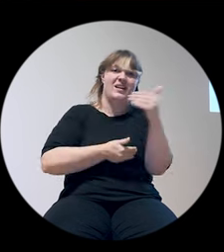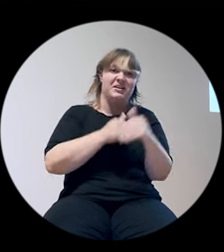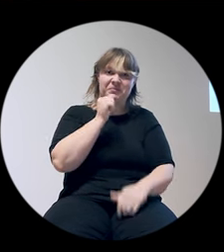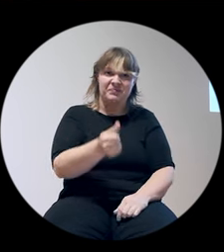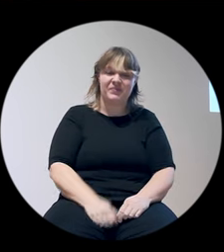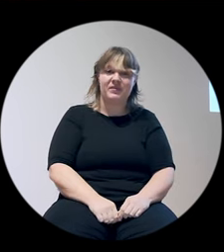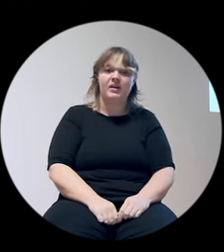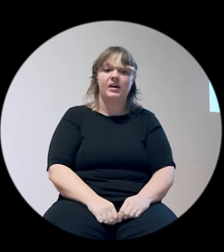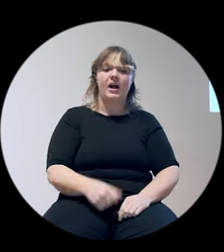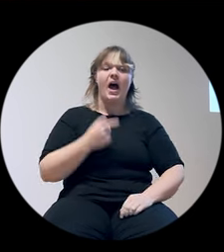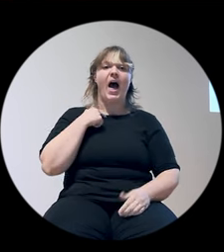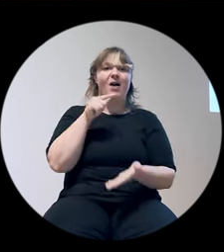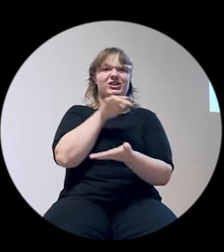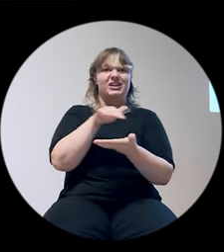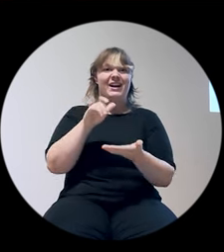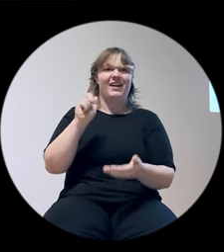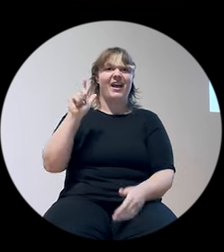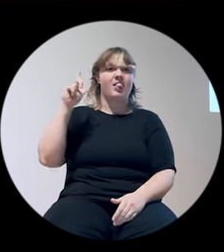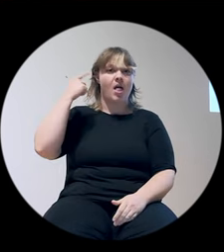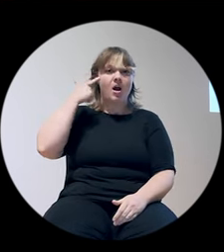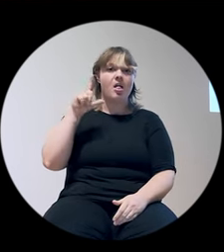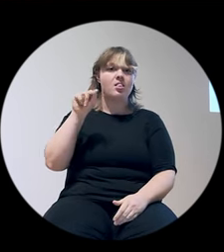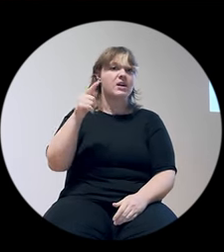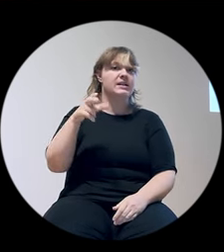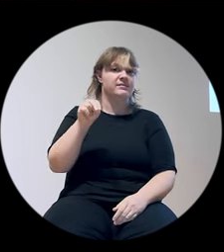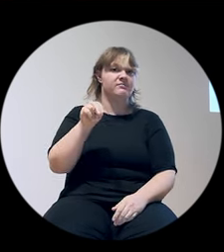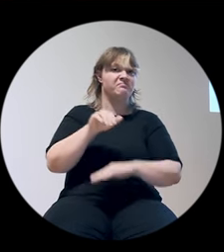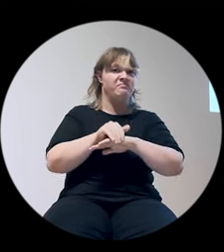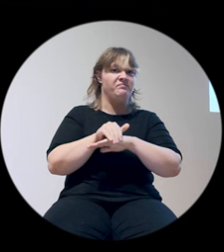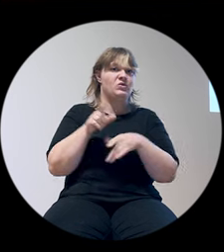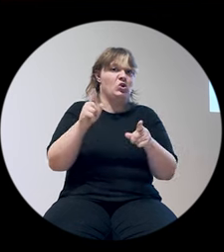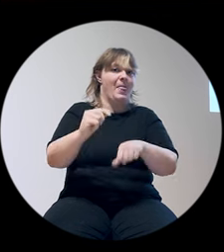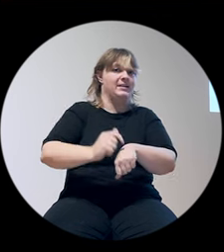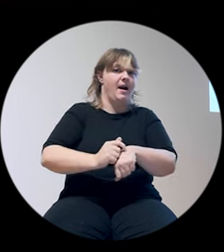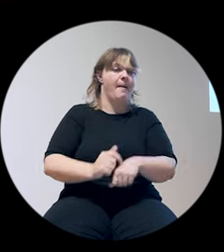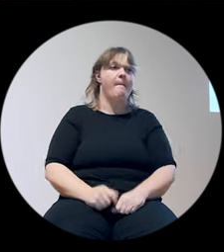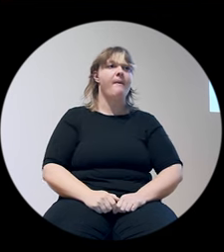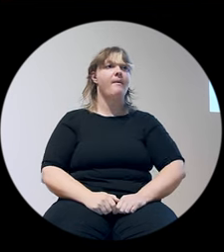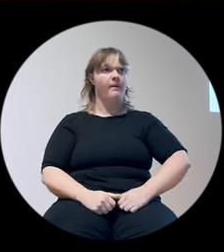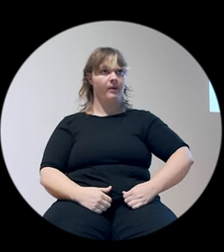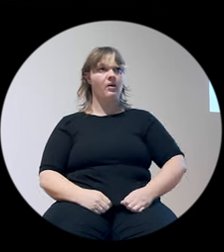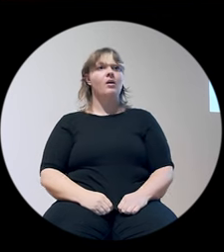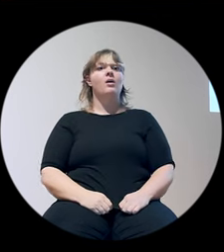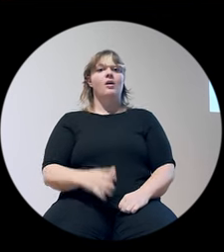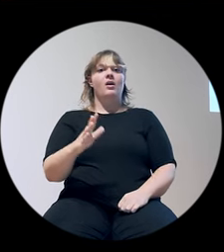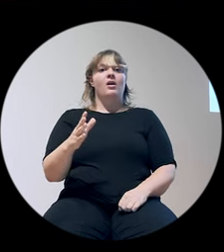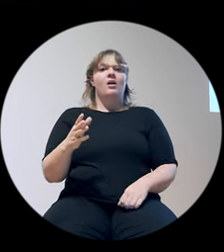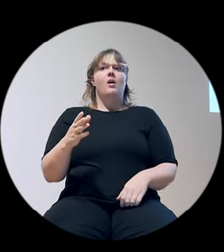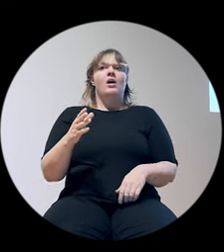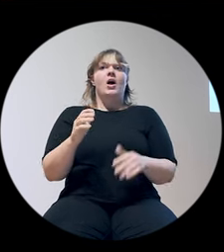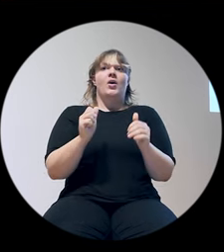I was studying in London at the time, and really alongside studying